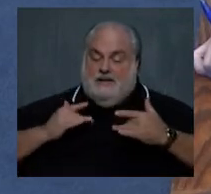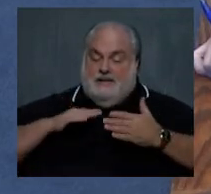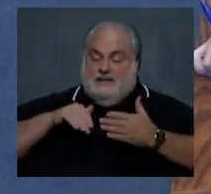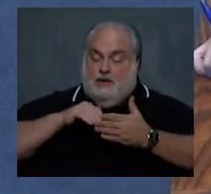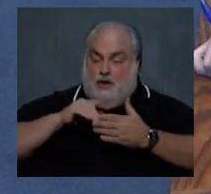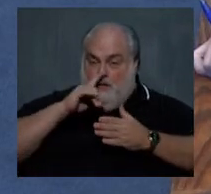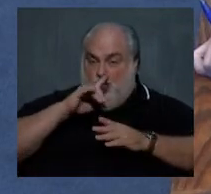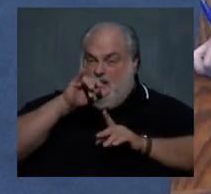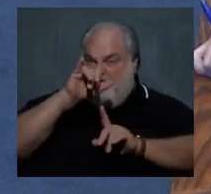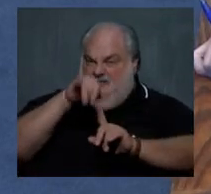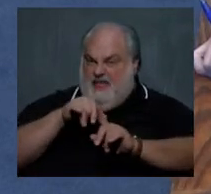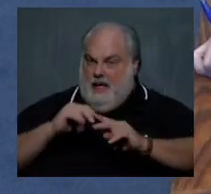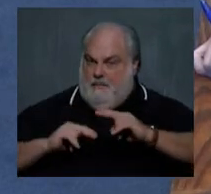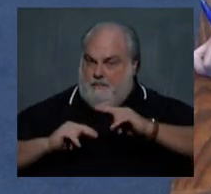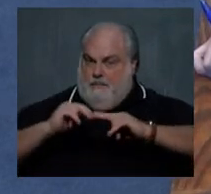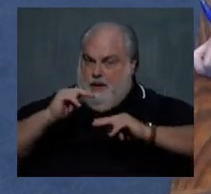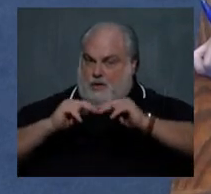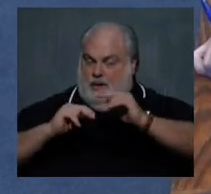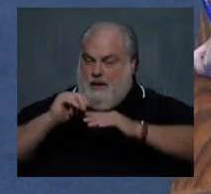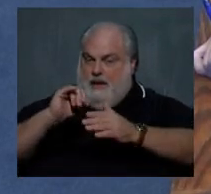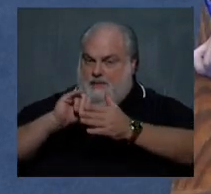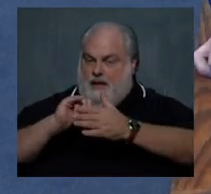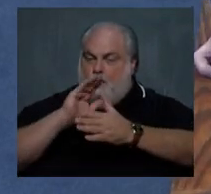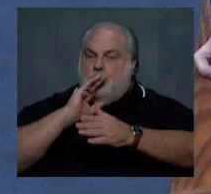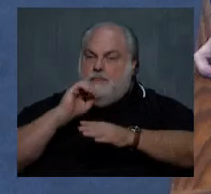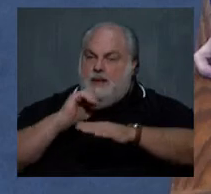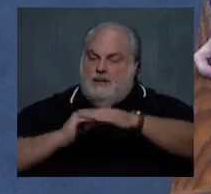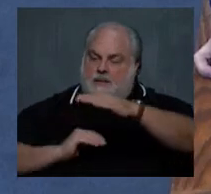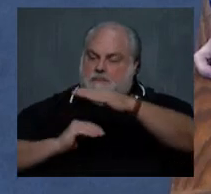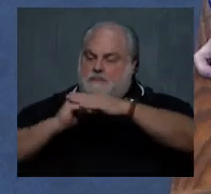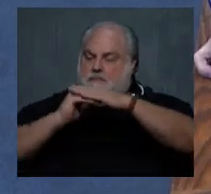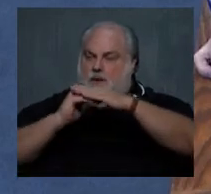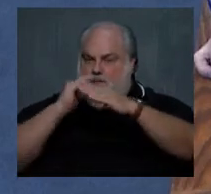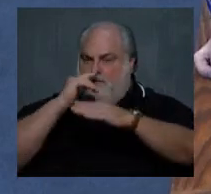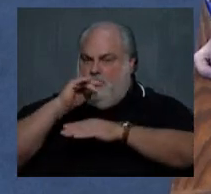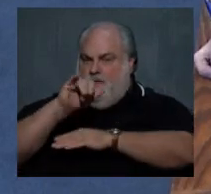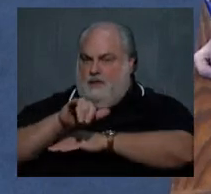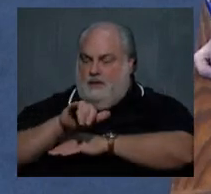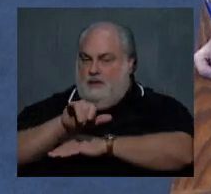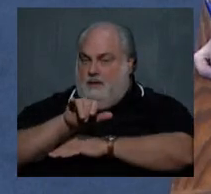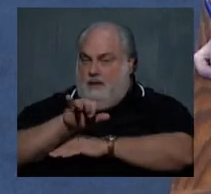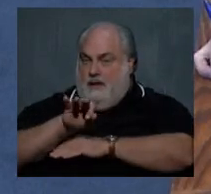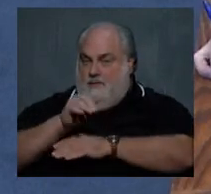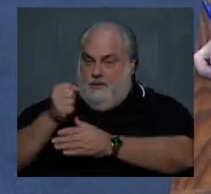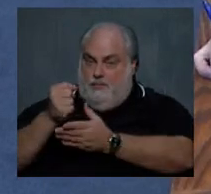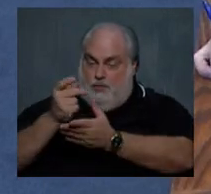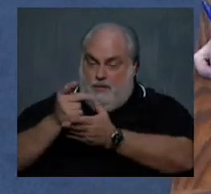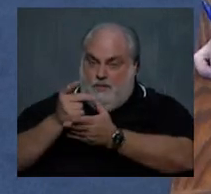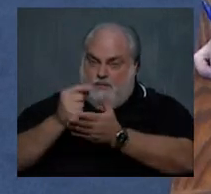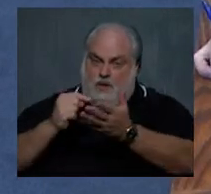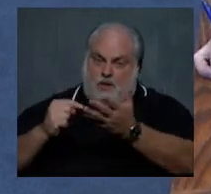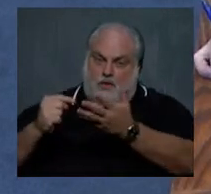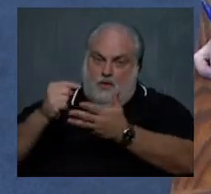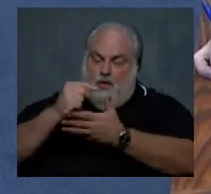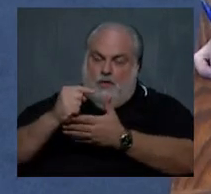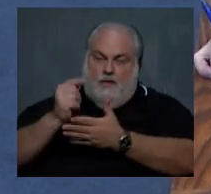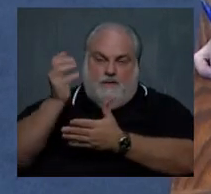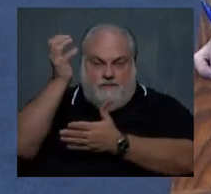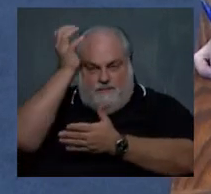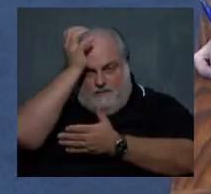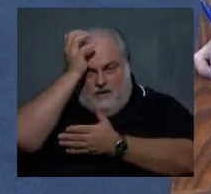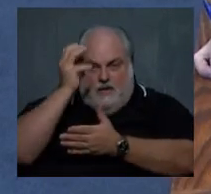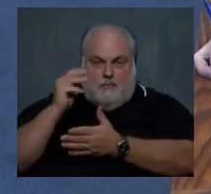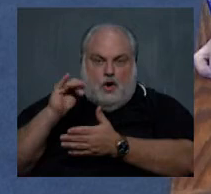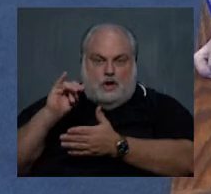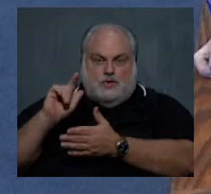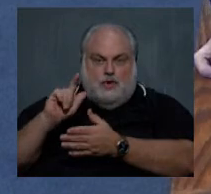that building, and then that's what will be set, for them if it gets approved, and it'll have to go through the fire marshal approval for